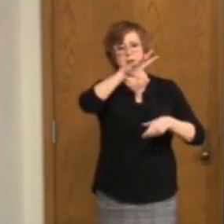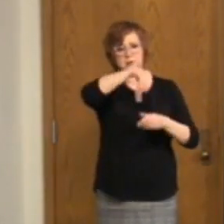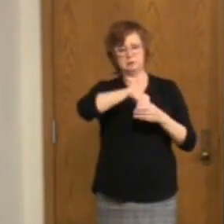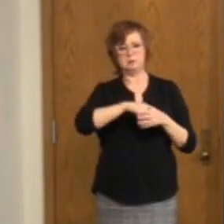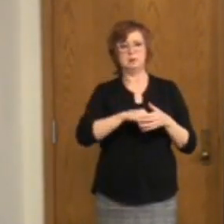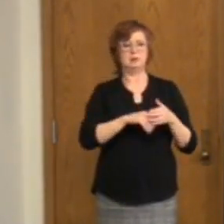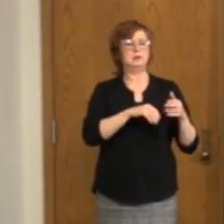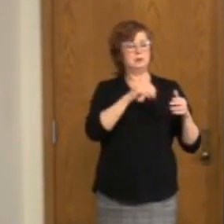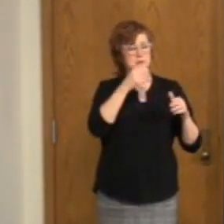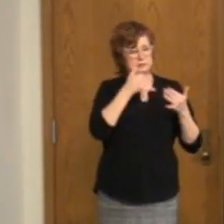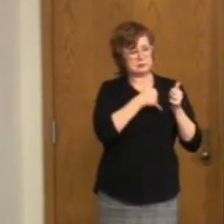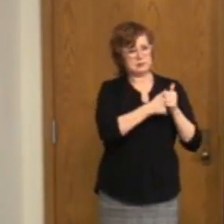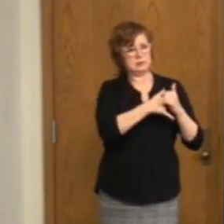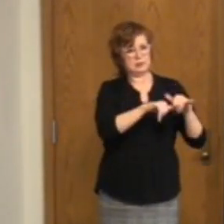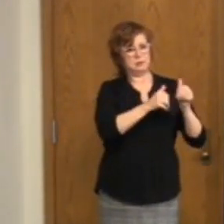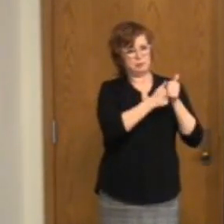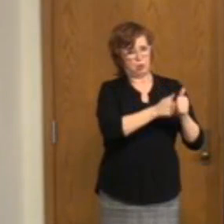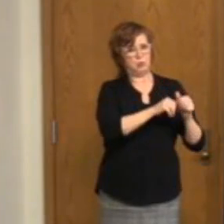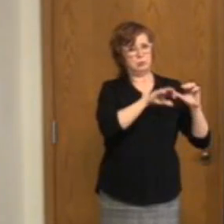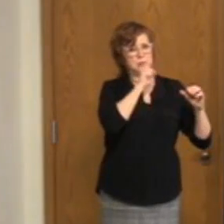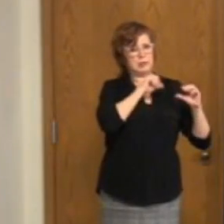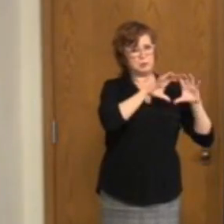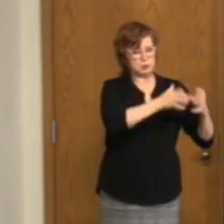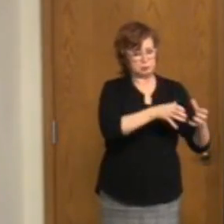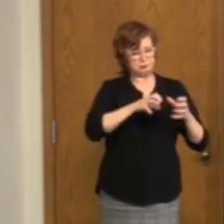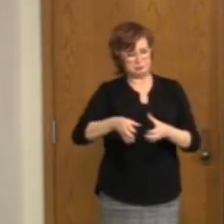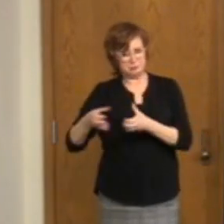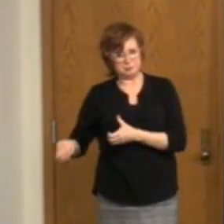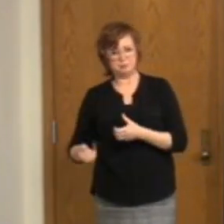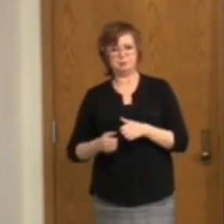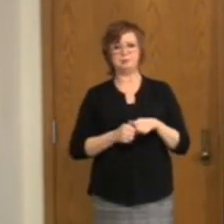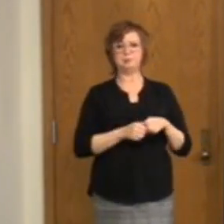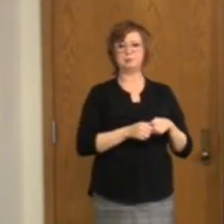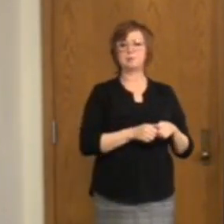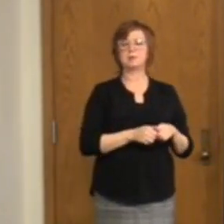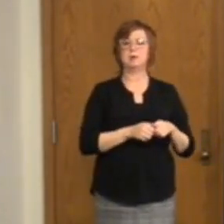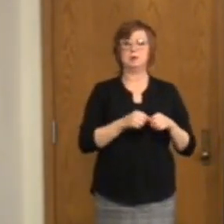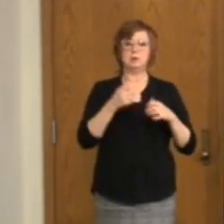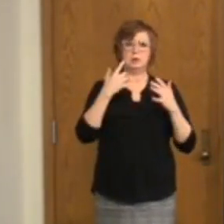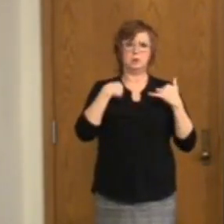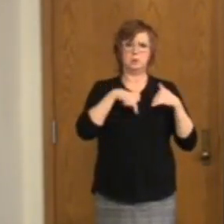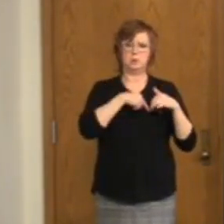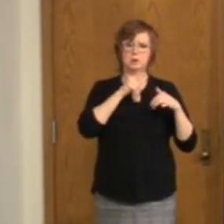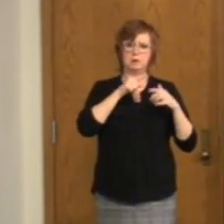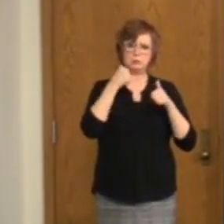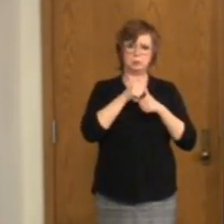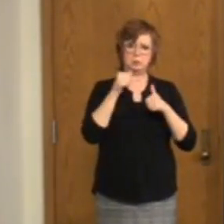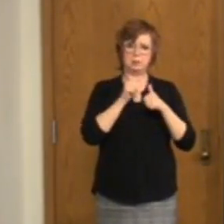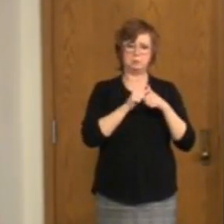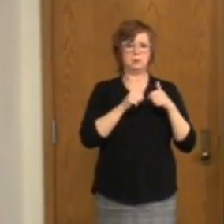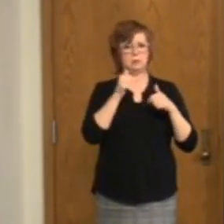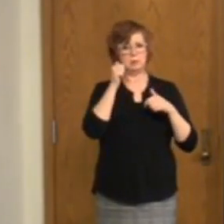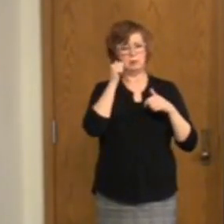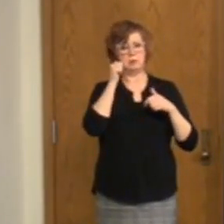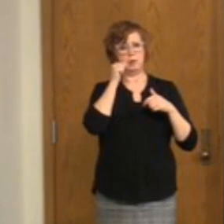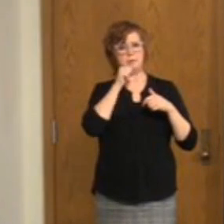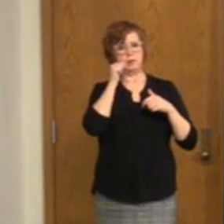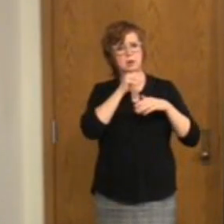But we have to remember that till such time we still have more than 100 cases a day on average. While